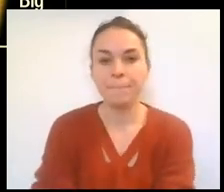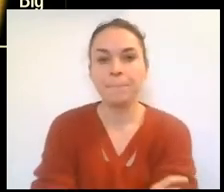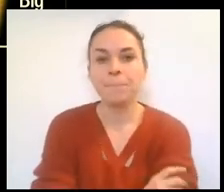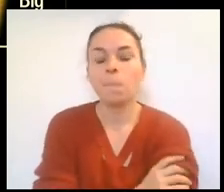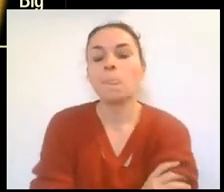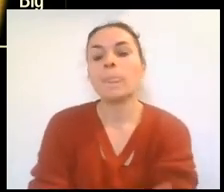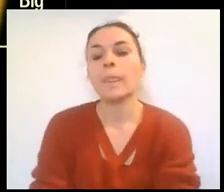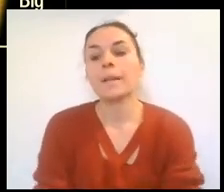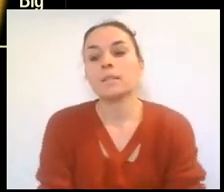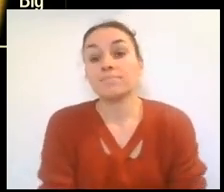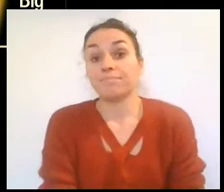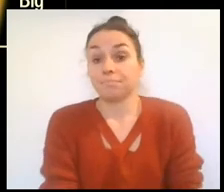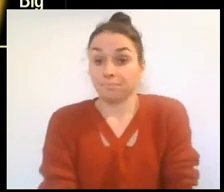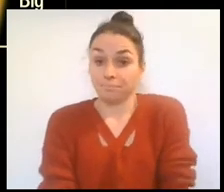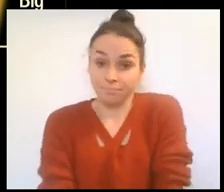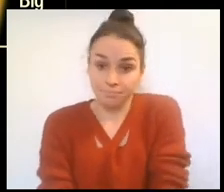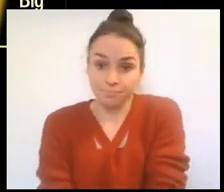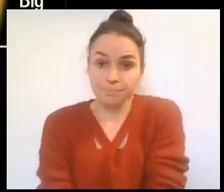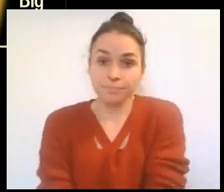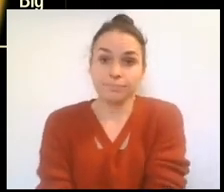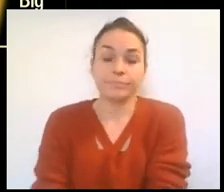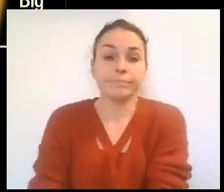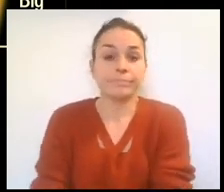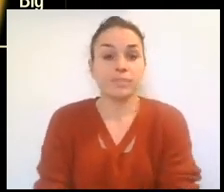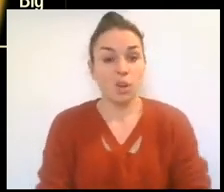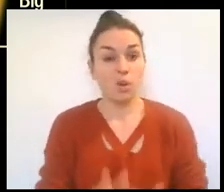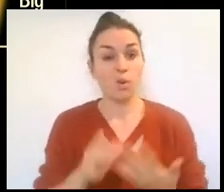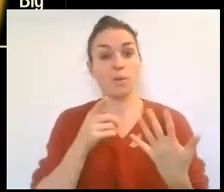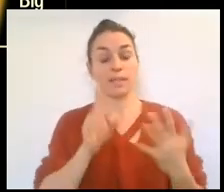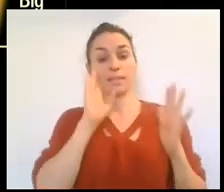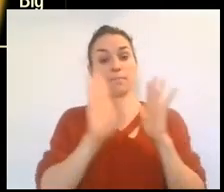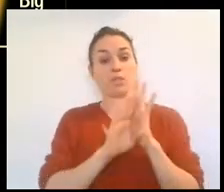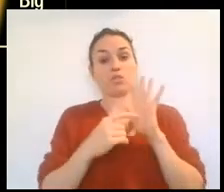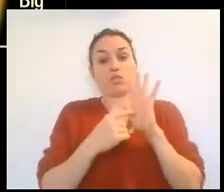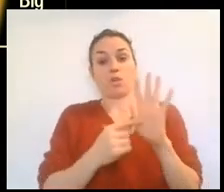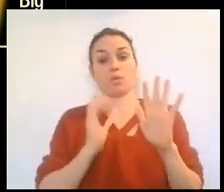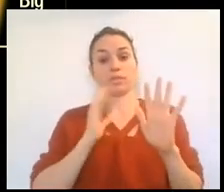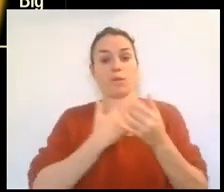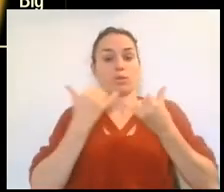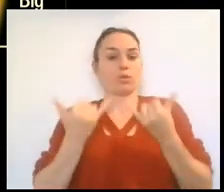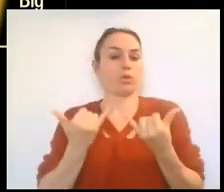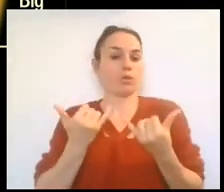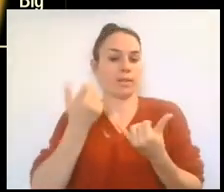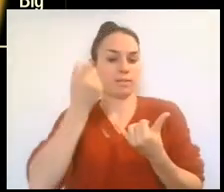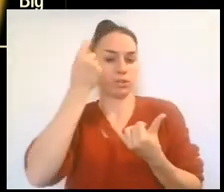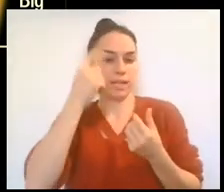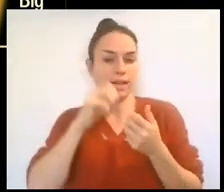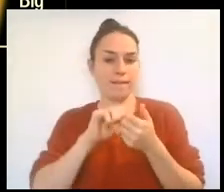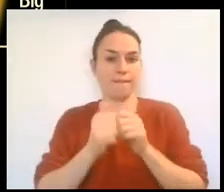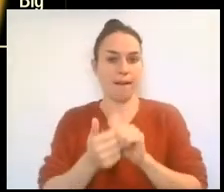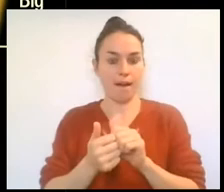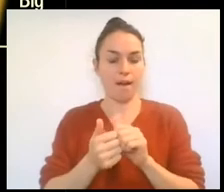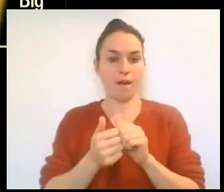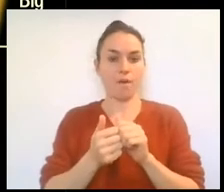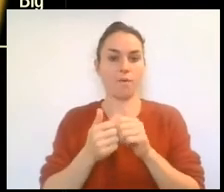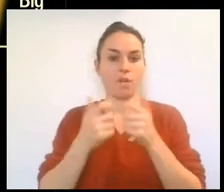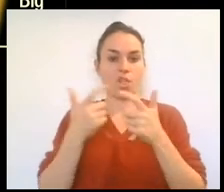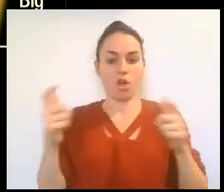that is what we now understand about the evolution of large-scale